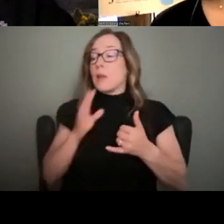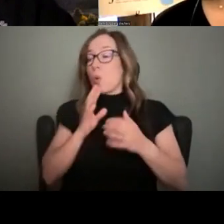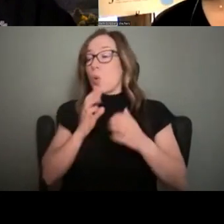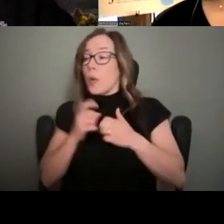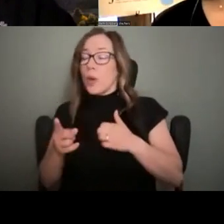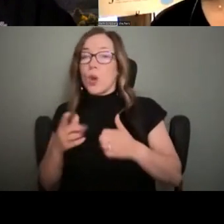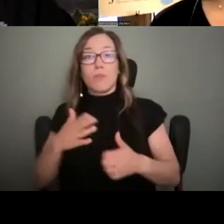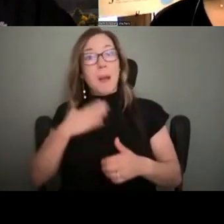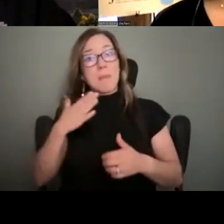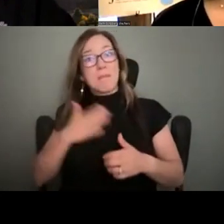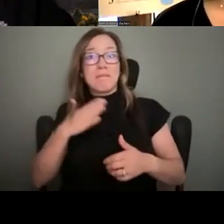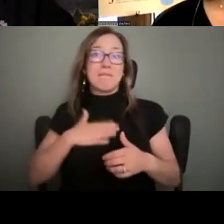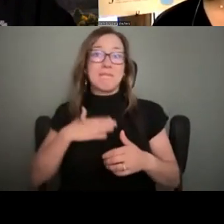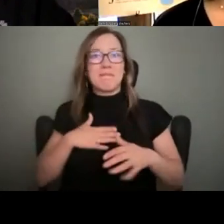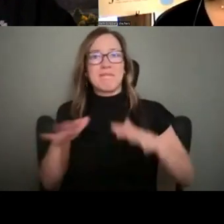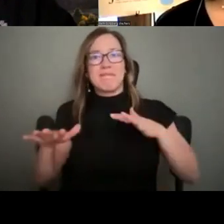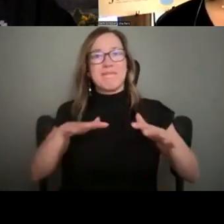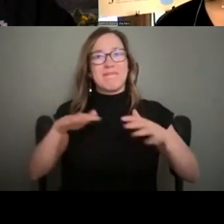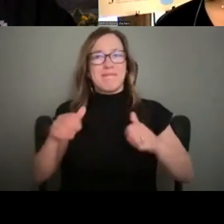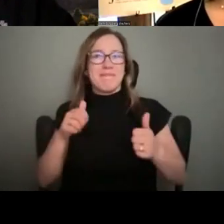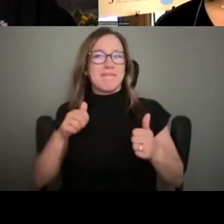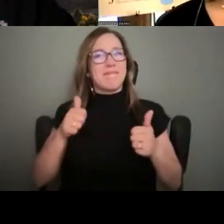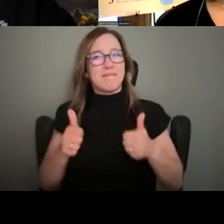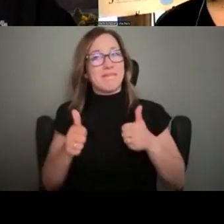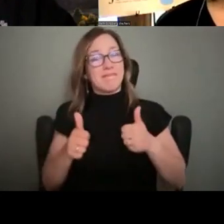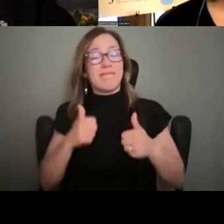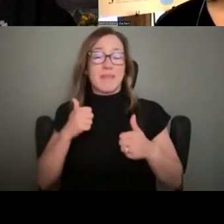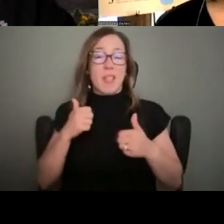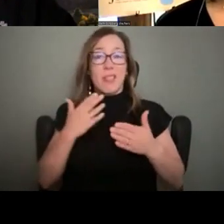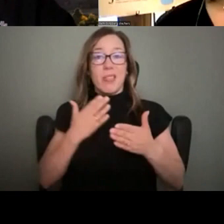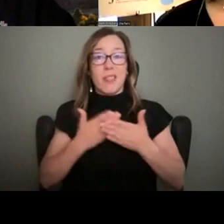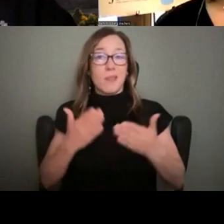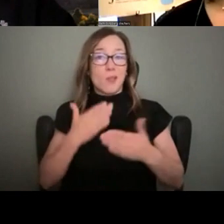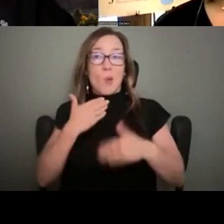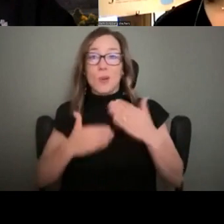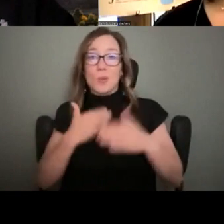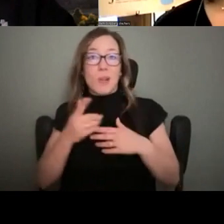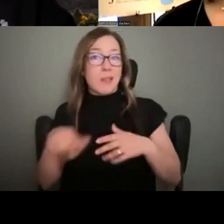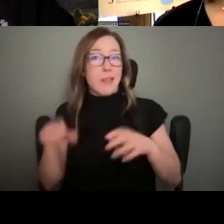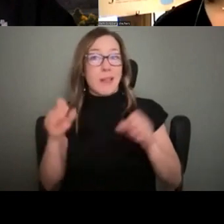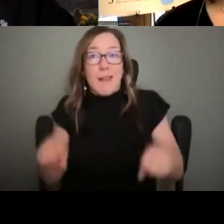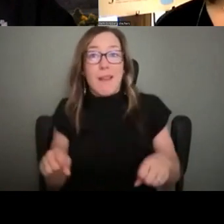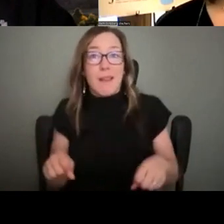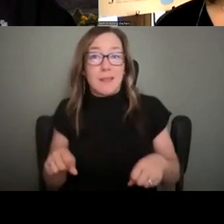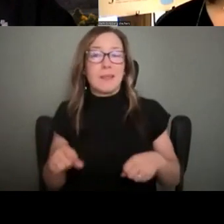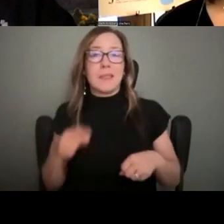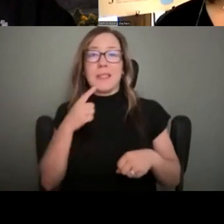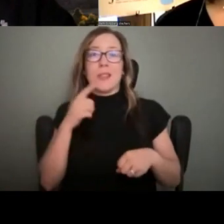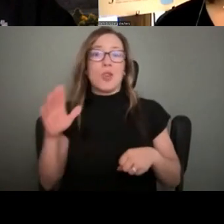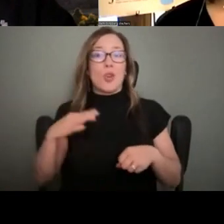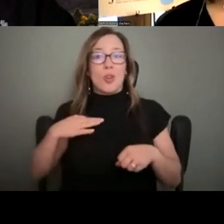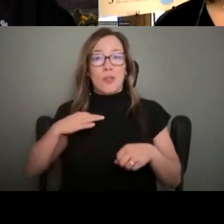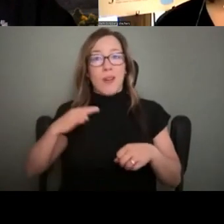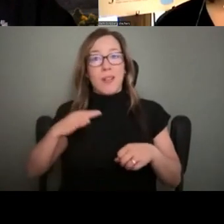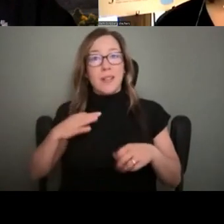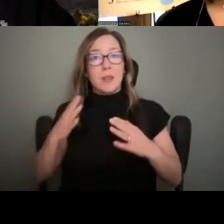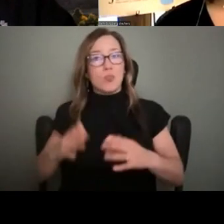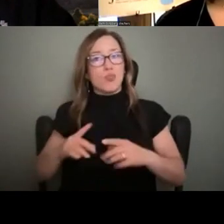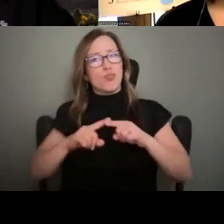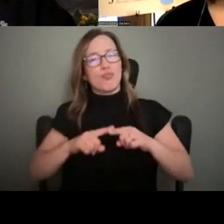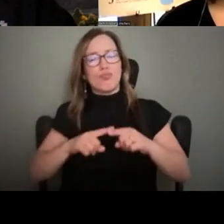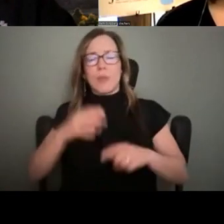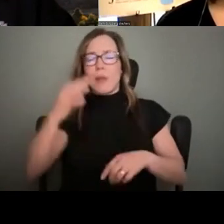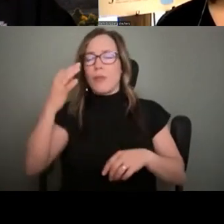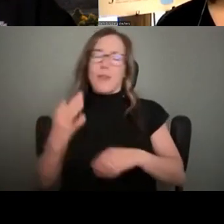and happy and said, things are going as well as they can. She said her volunteer comes reliably every